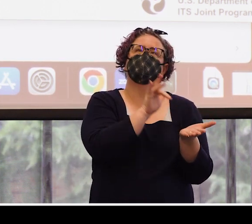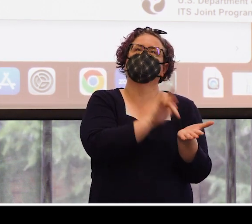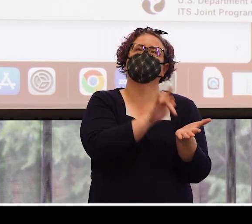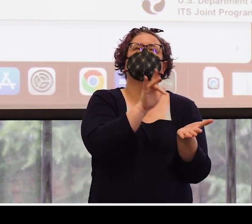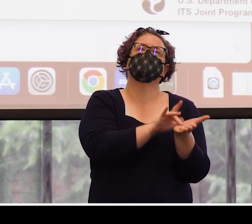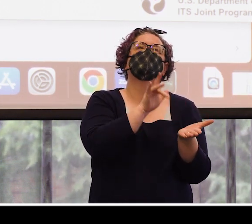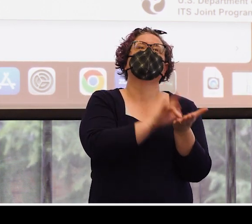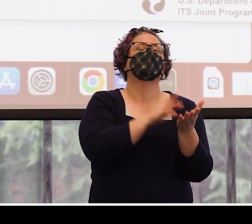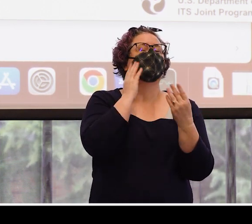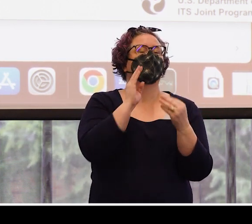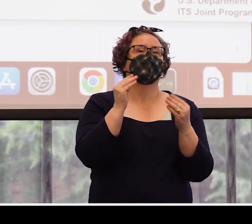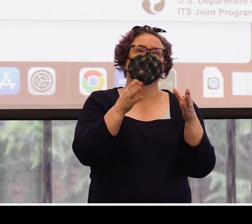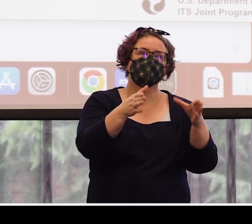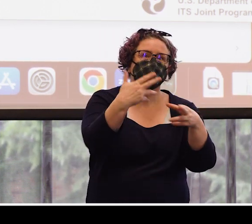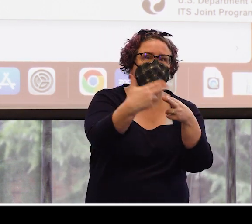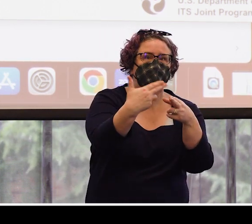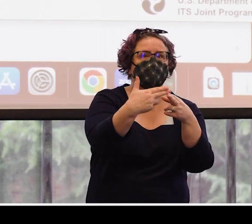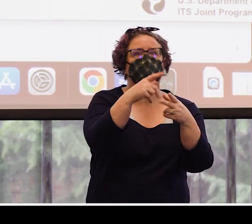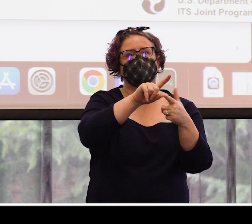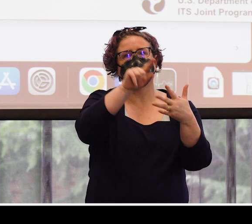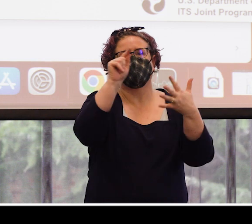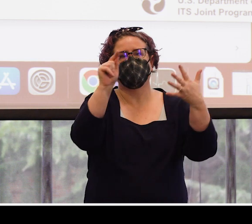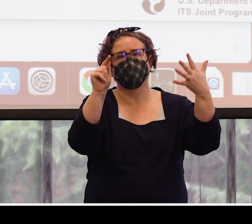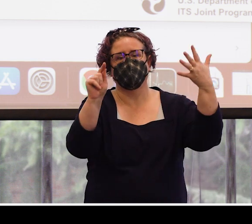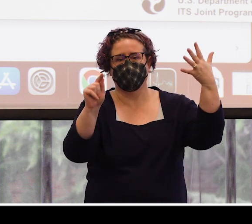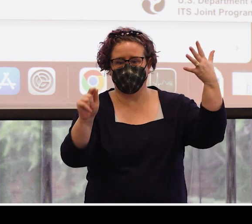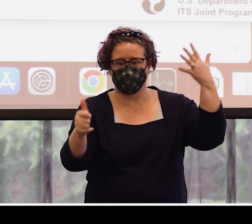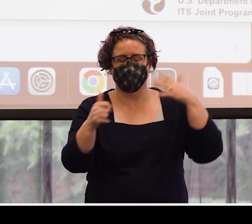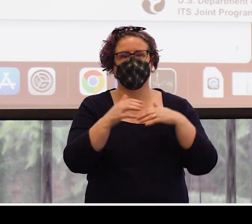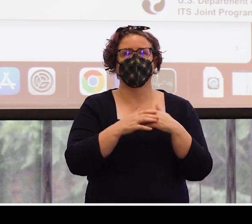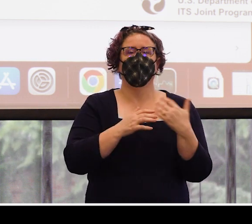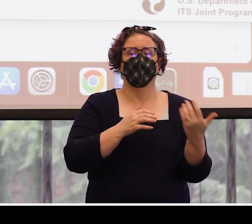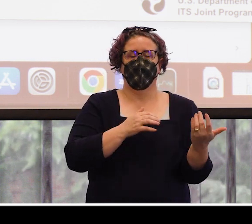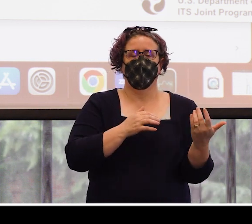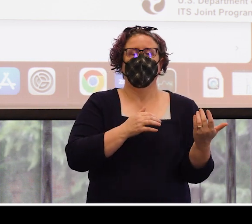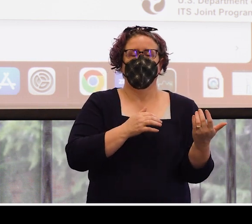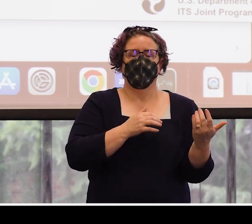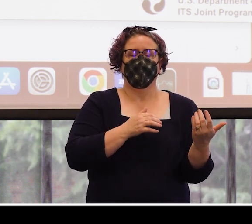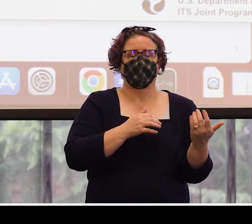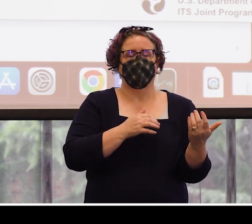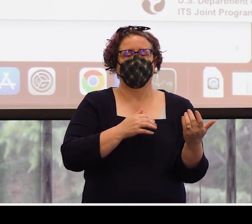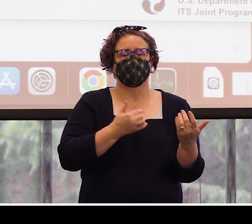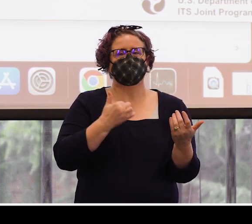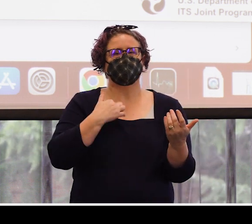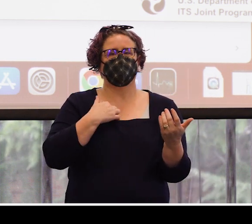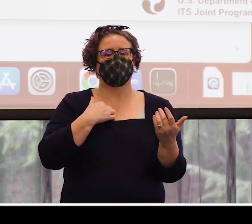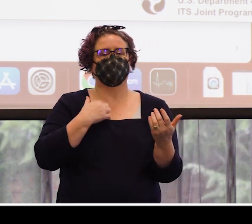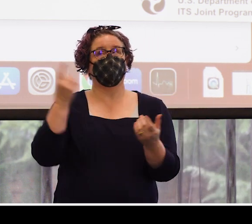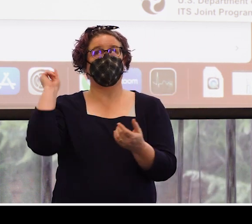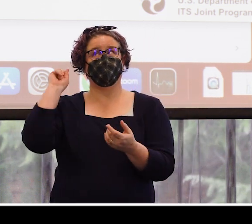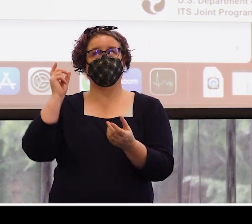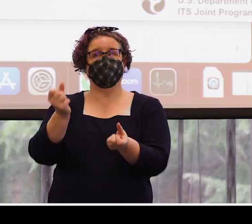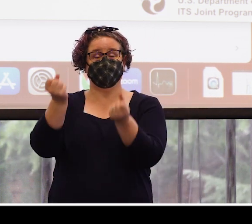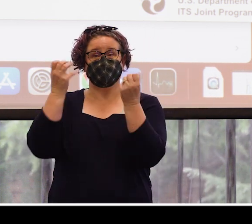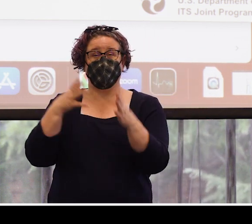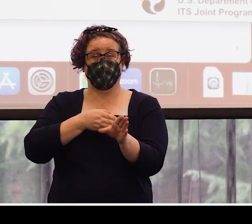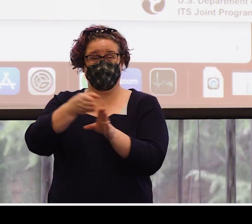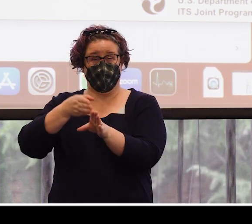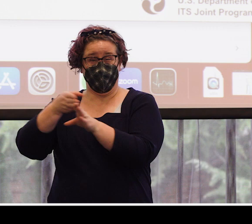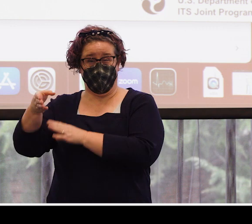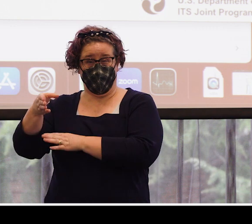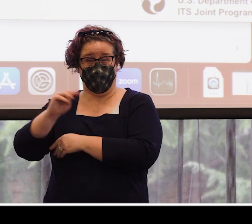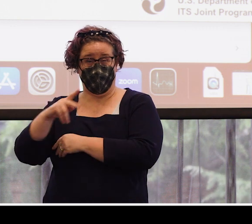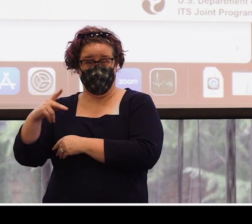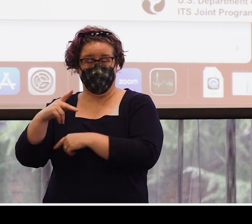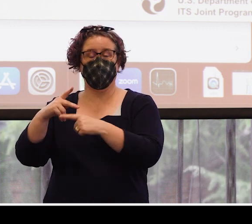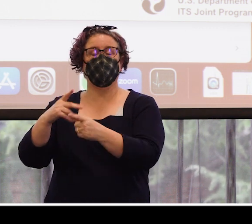information of the street name, of anything else that is present over there. So with AccessMap Multimodal, what we've tried to do is